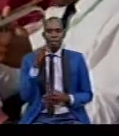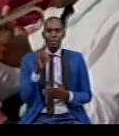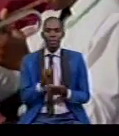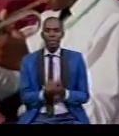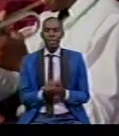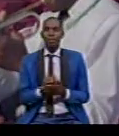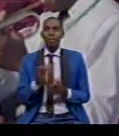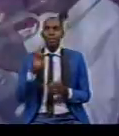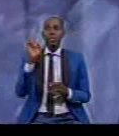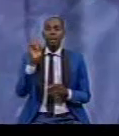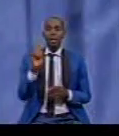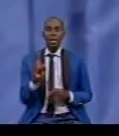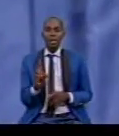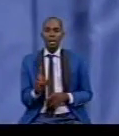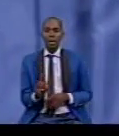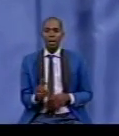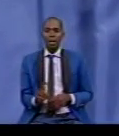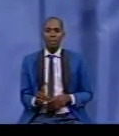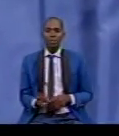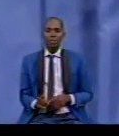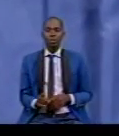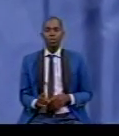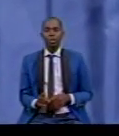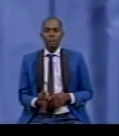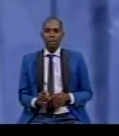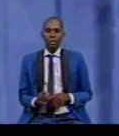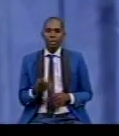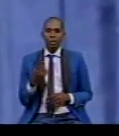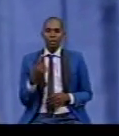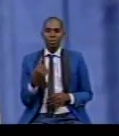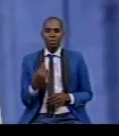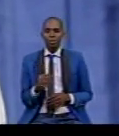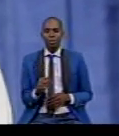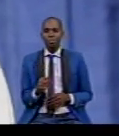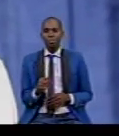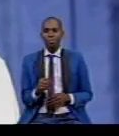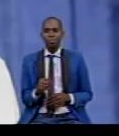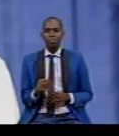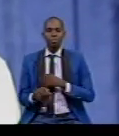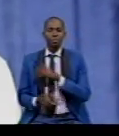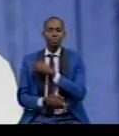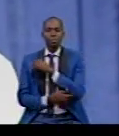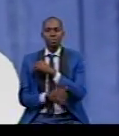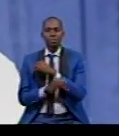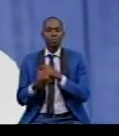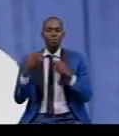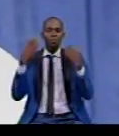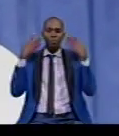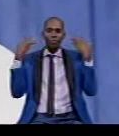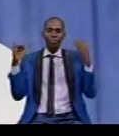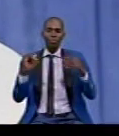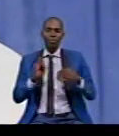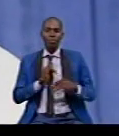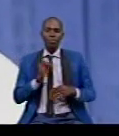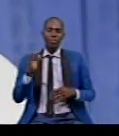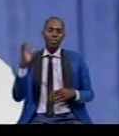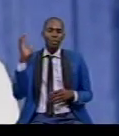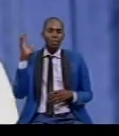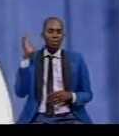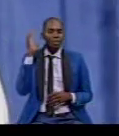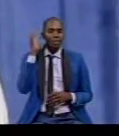him, in him dwelleth all the fullness of the Godhead bodily. Then in